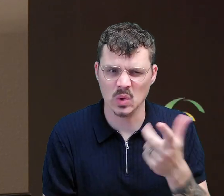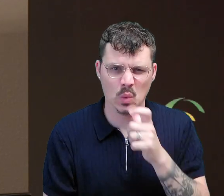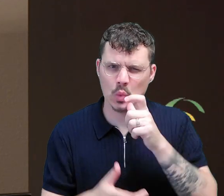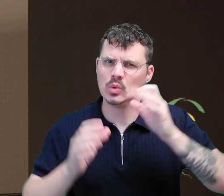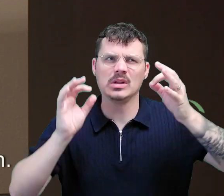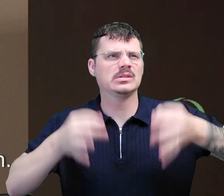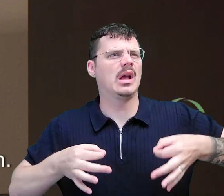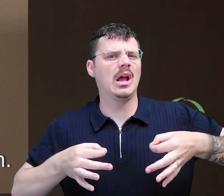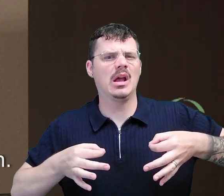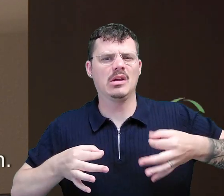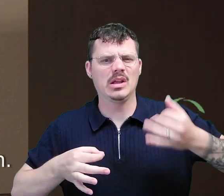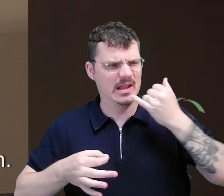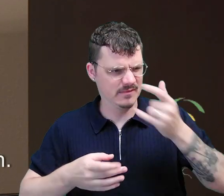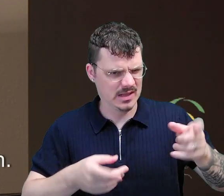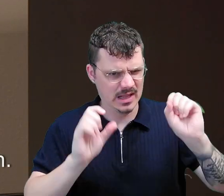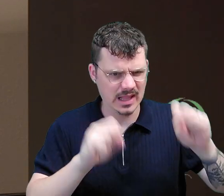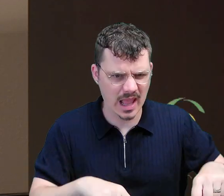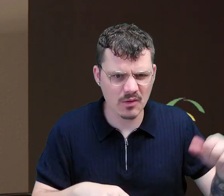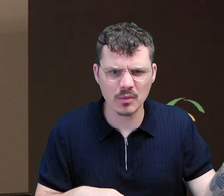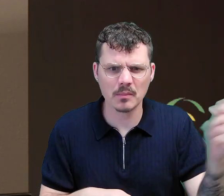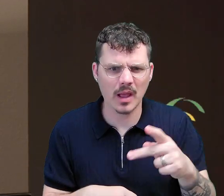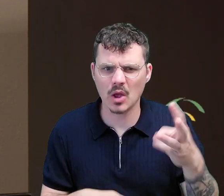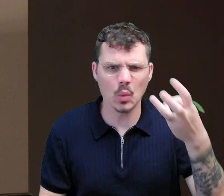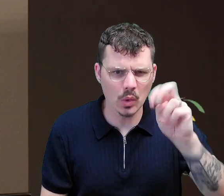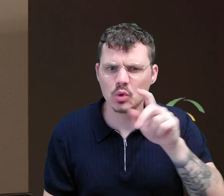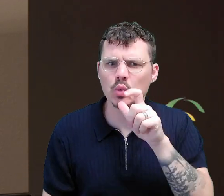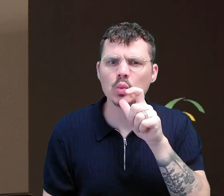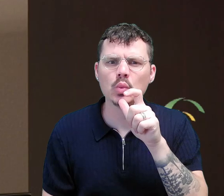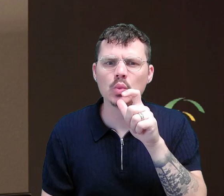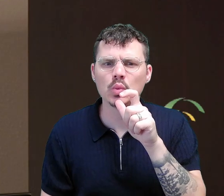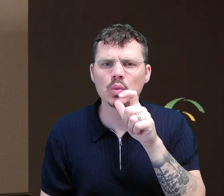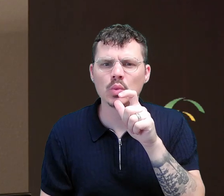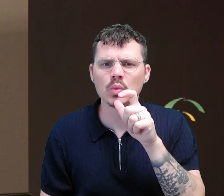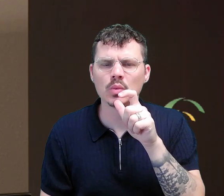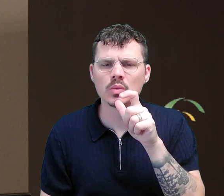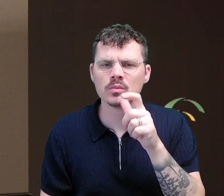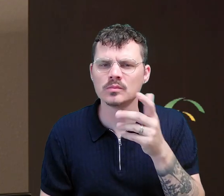decide what he should return to and when?